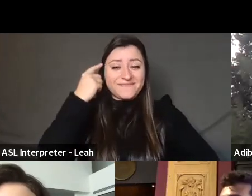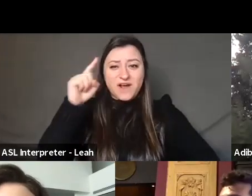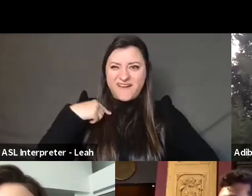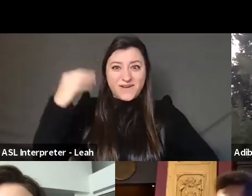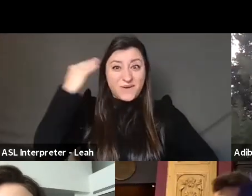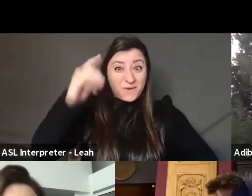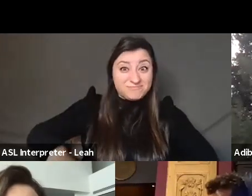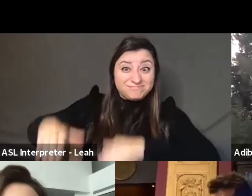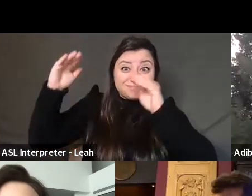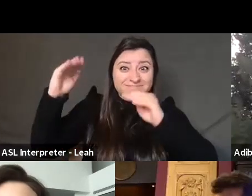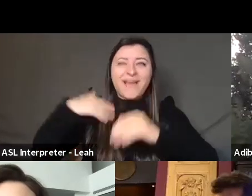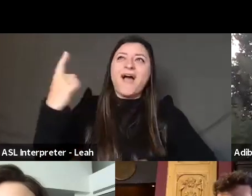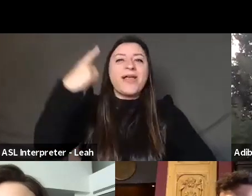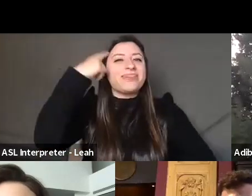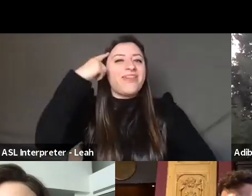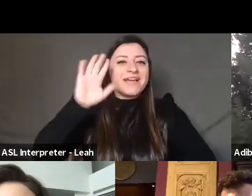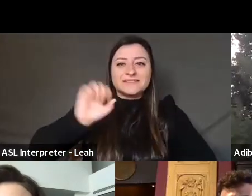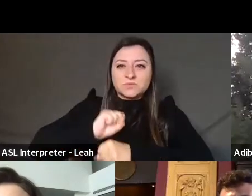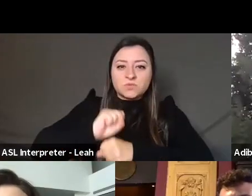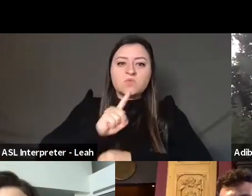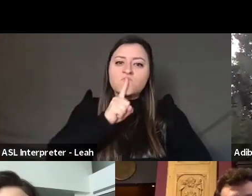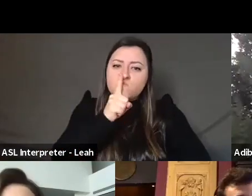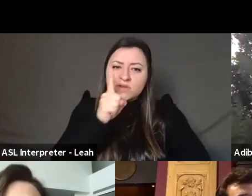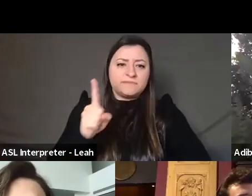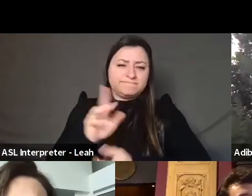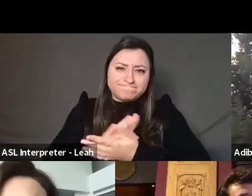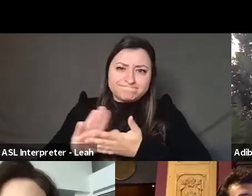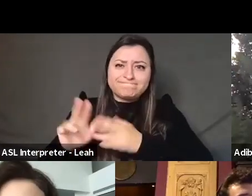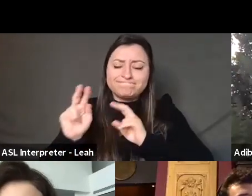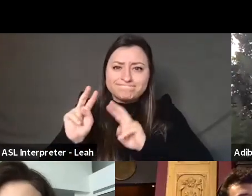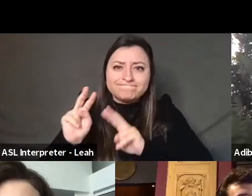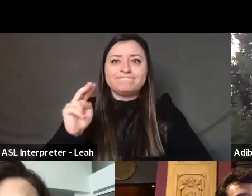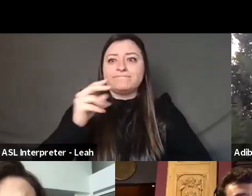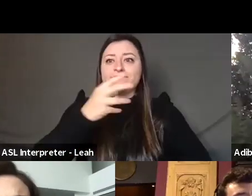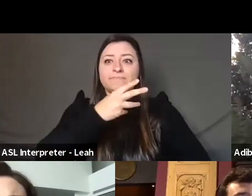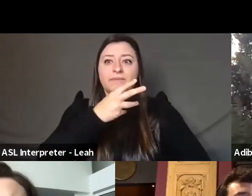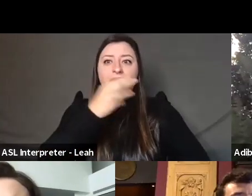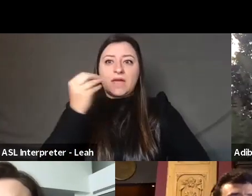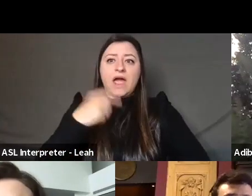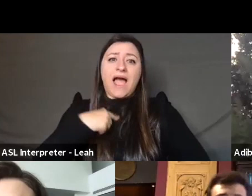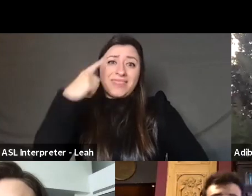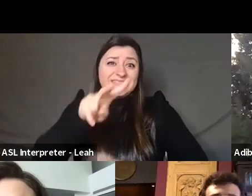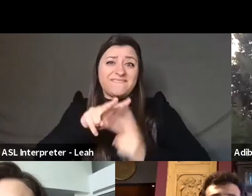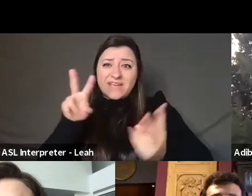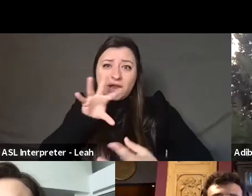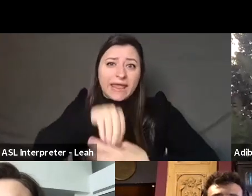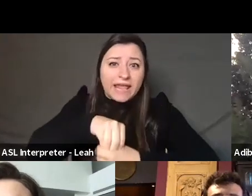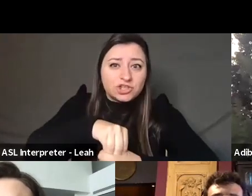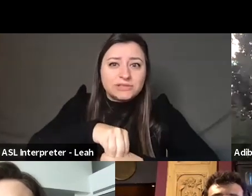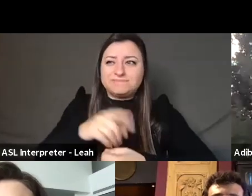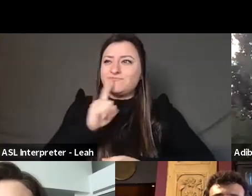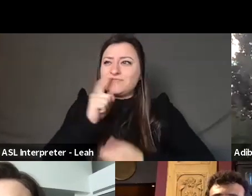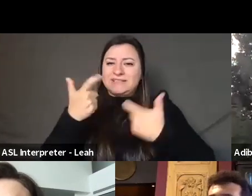him, I always thought that his work was really generous and forward-looking, and frankly, I think he's engaging in the only type of